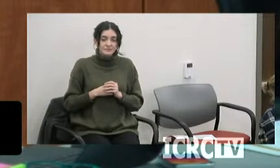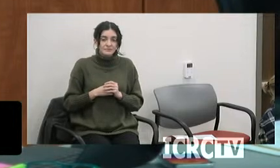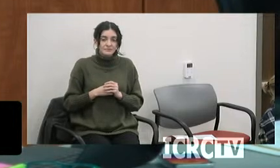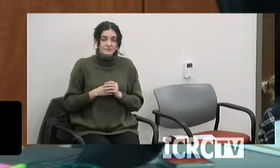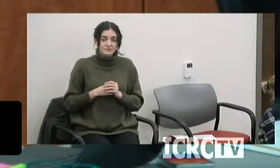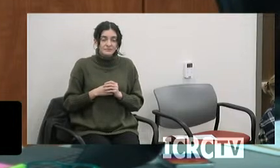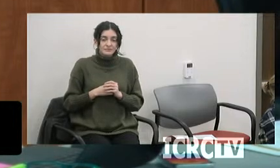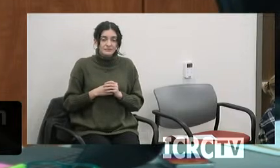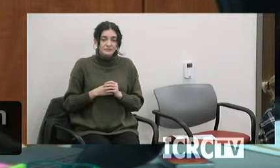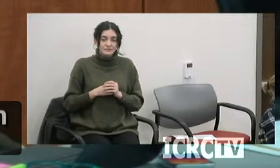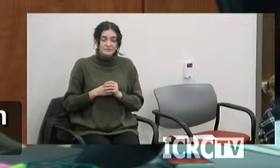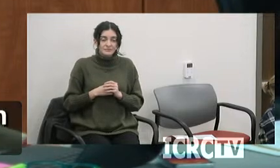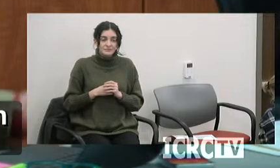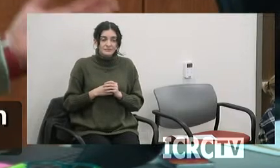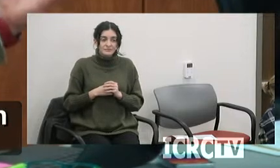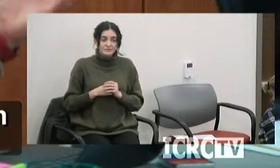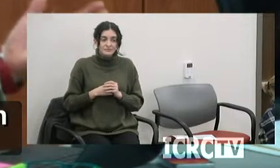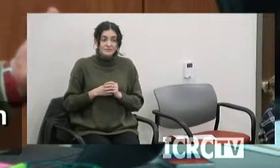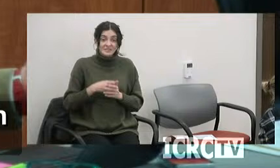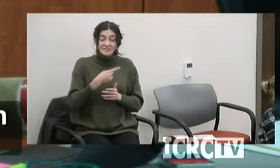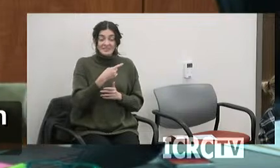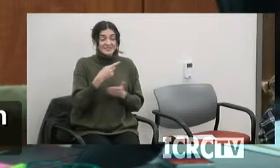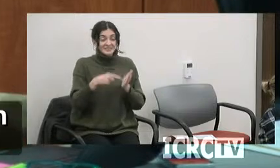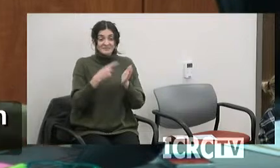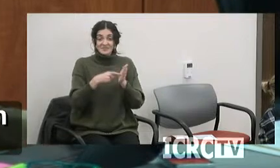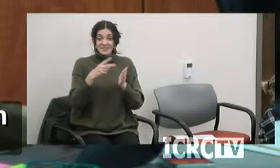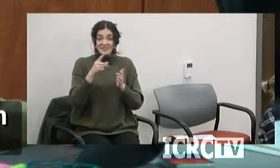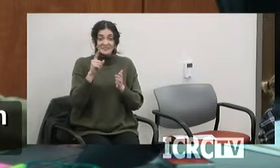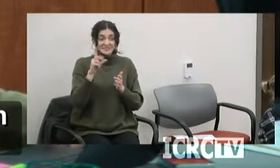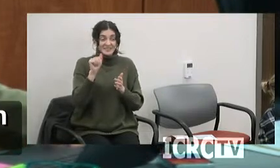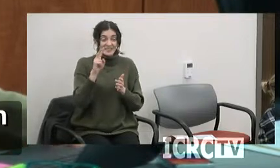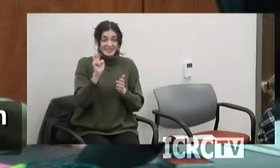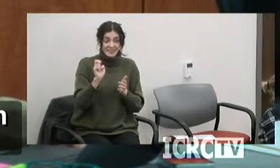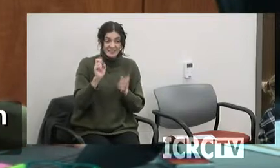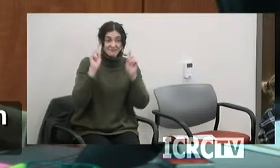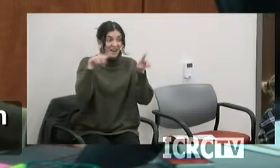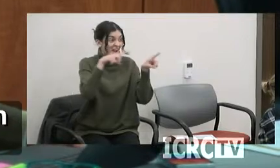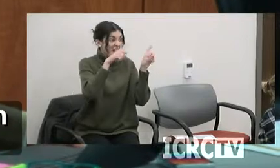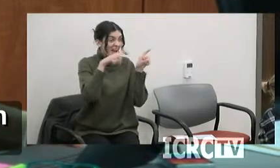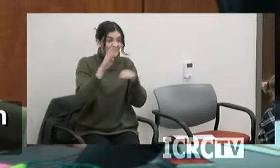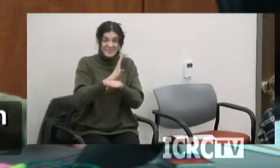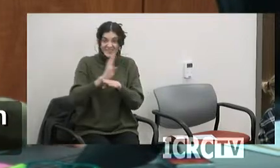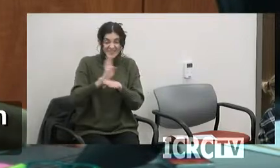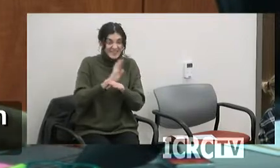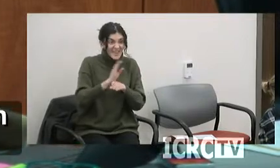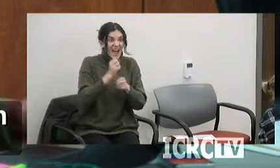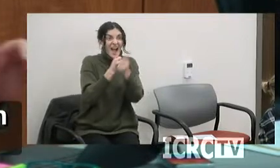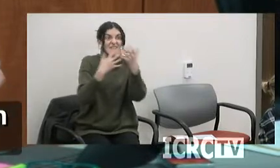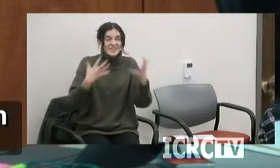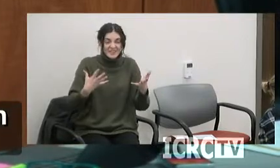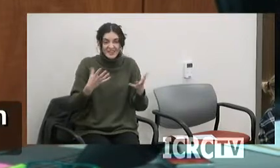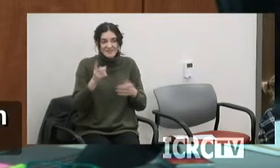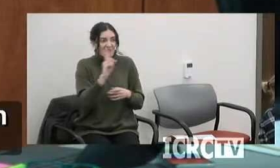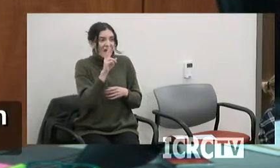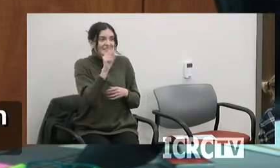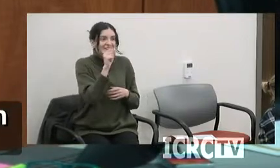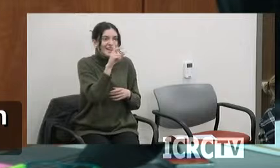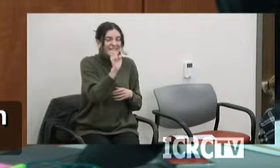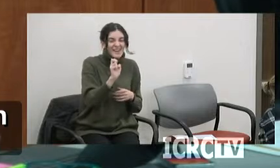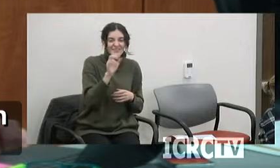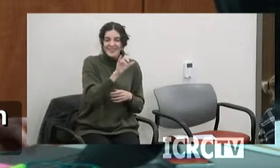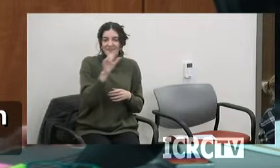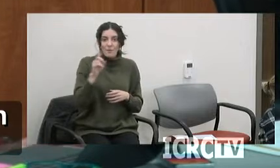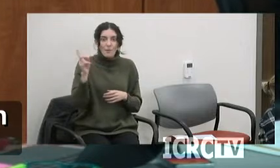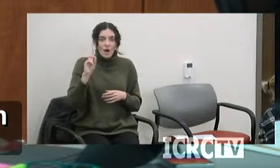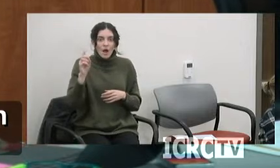Dave's at things that he probably shouldn't be at. Like, why are you? You're at everything. You're like, where's Dave? Where's Waldo? But Dave